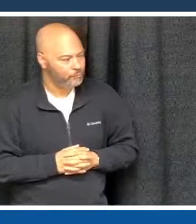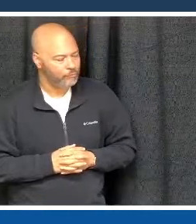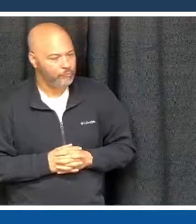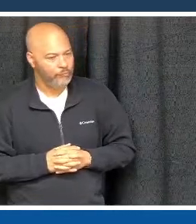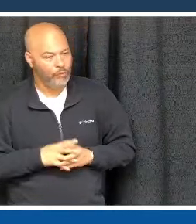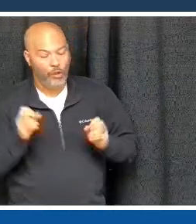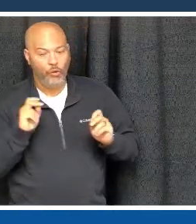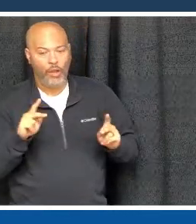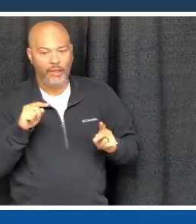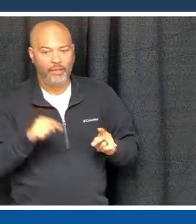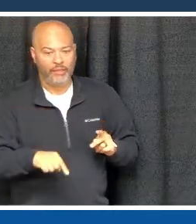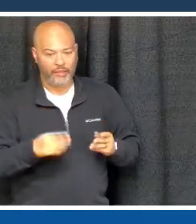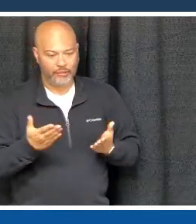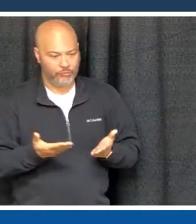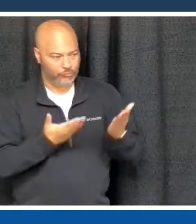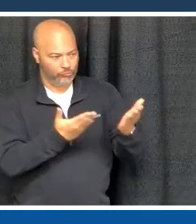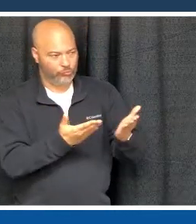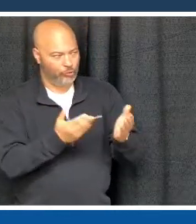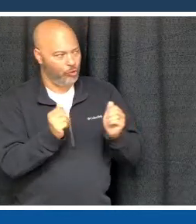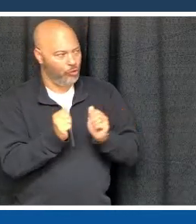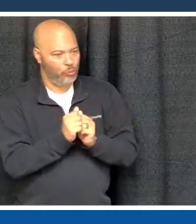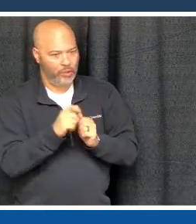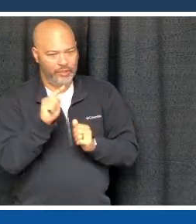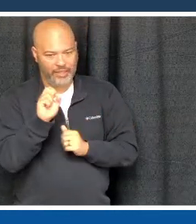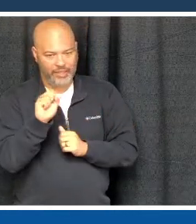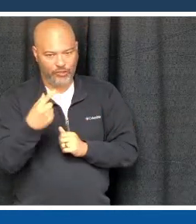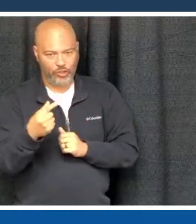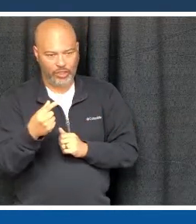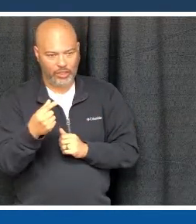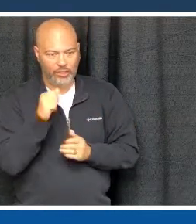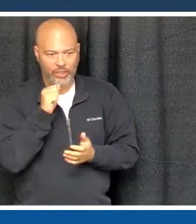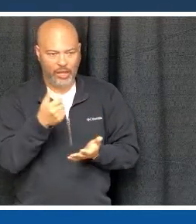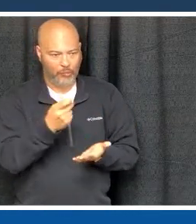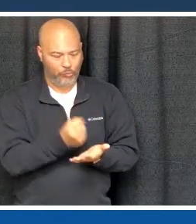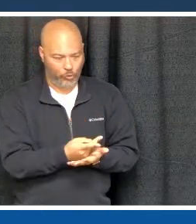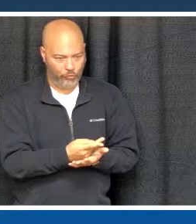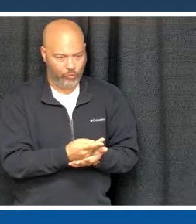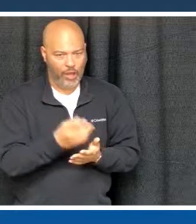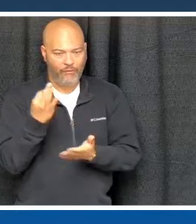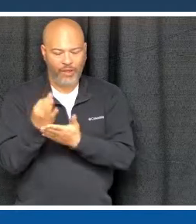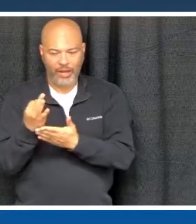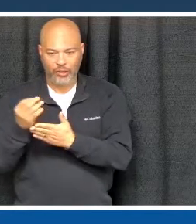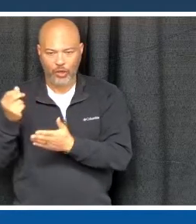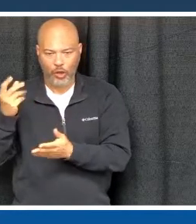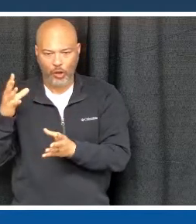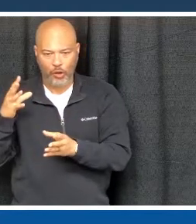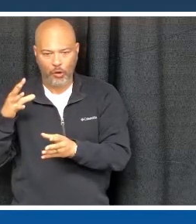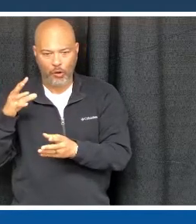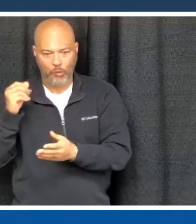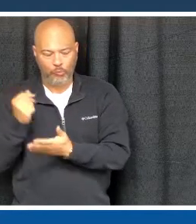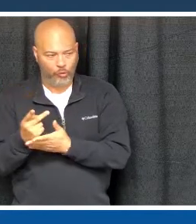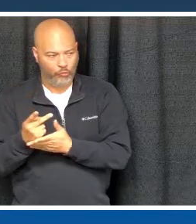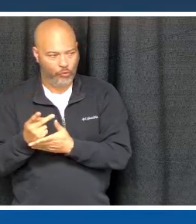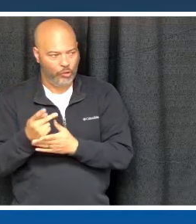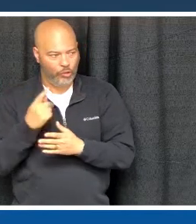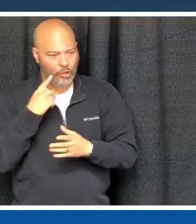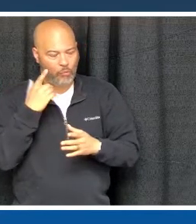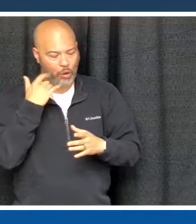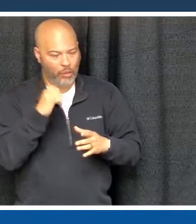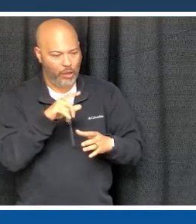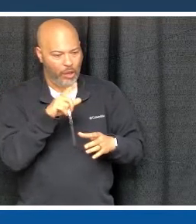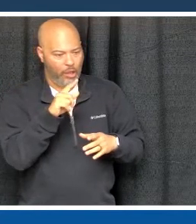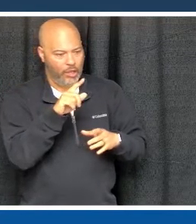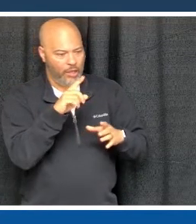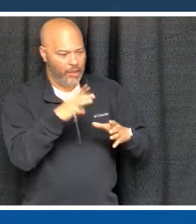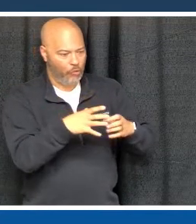All right, so this comes forward today with a TSG disapproval and finance approval. They were grouped at Transportation, Streets,